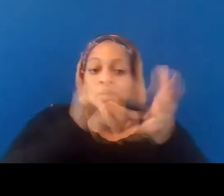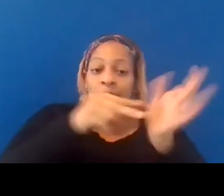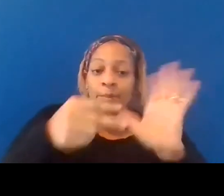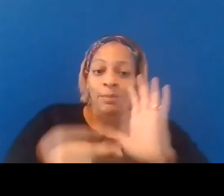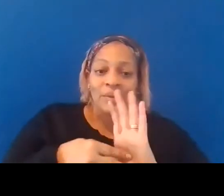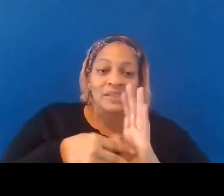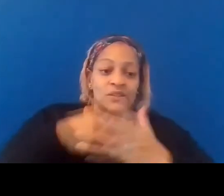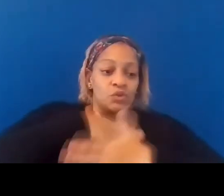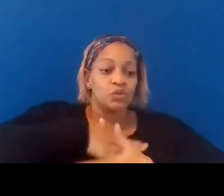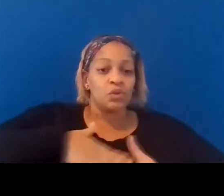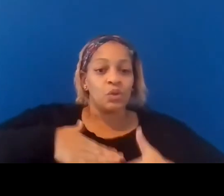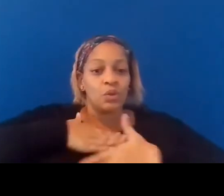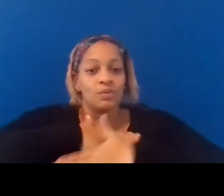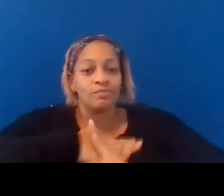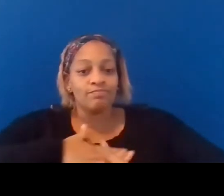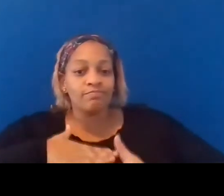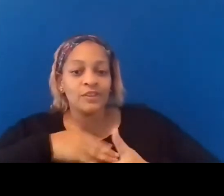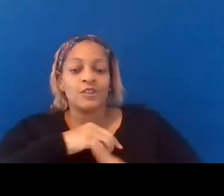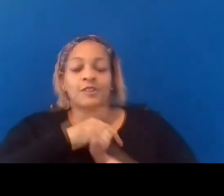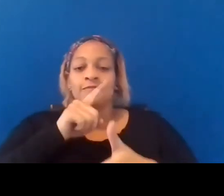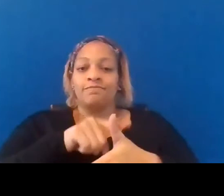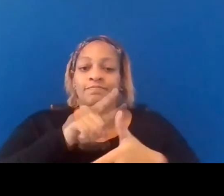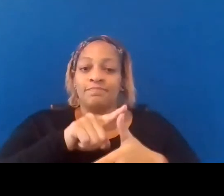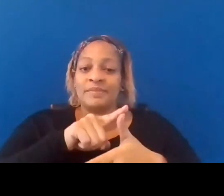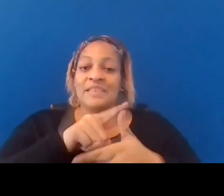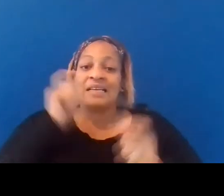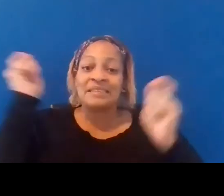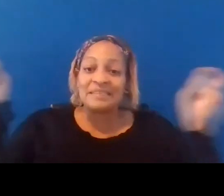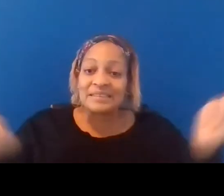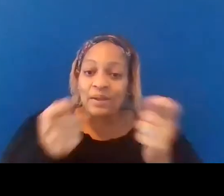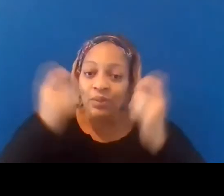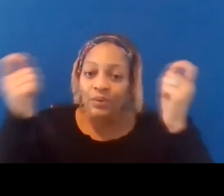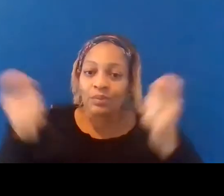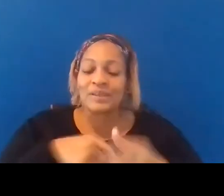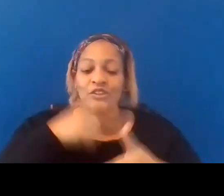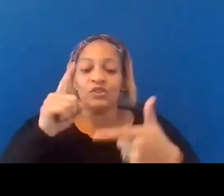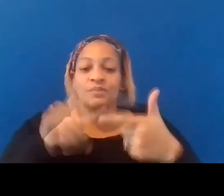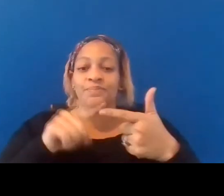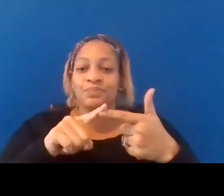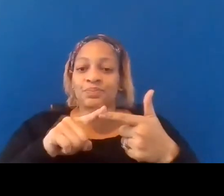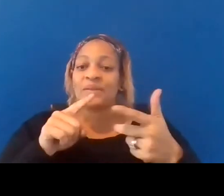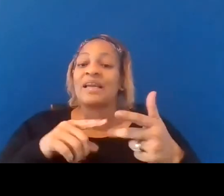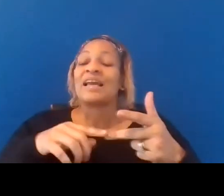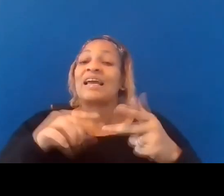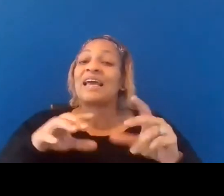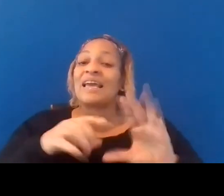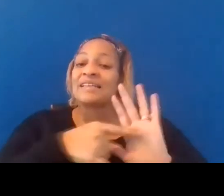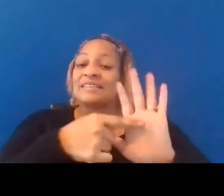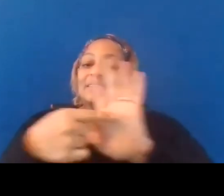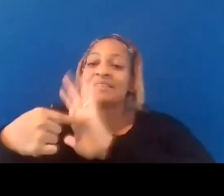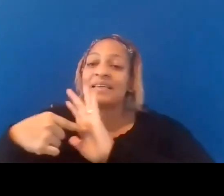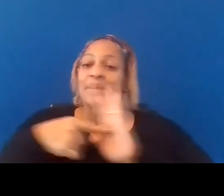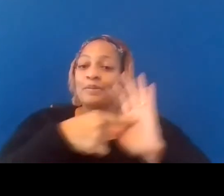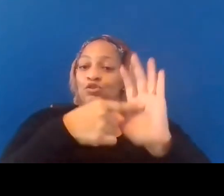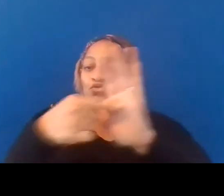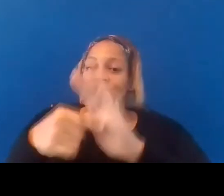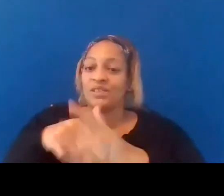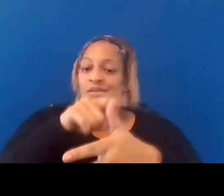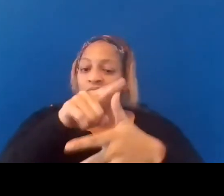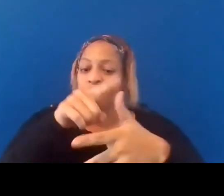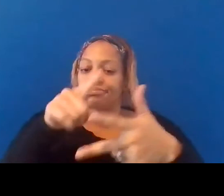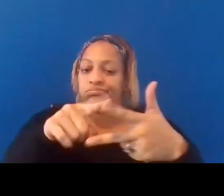appreciation and celebration and demonstration in and as your daily